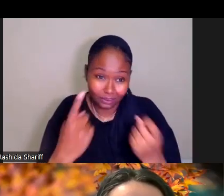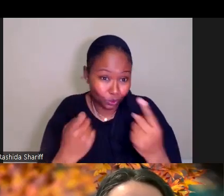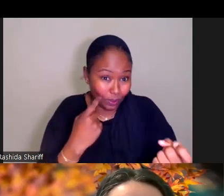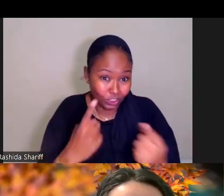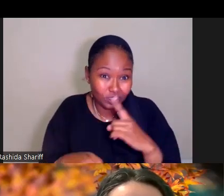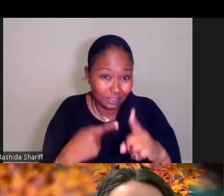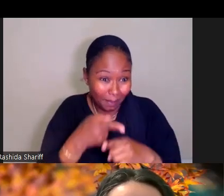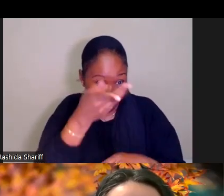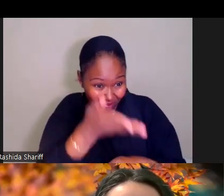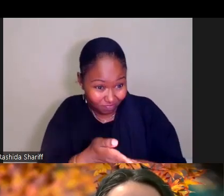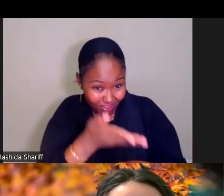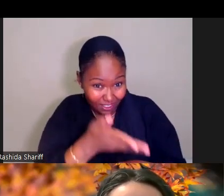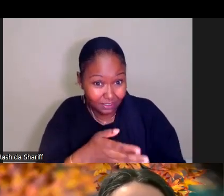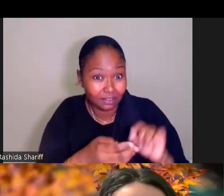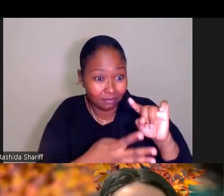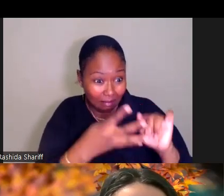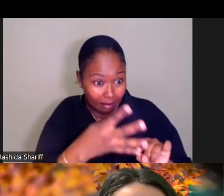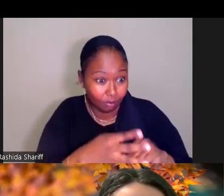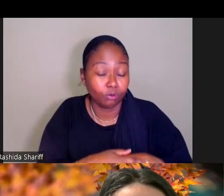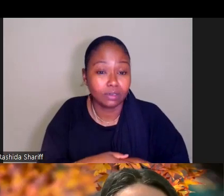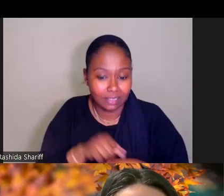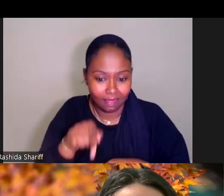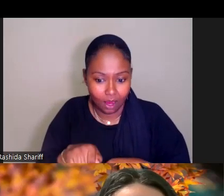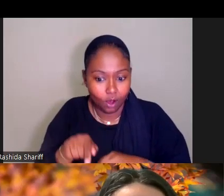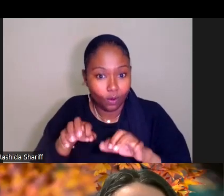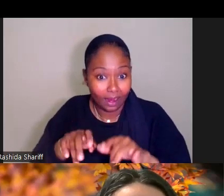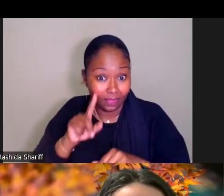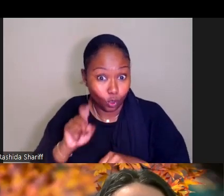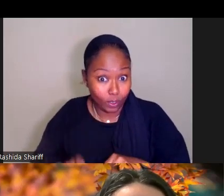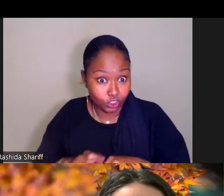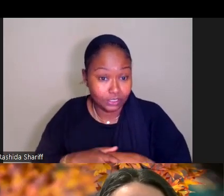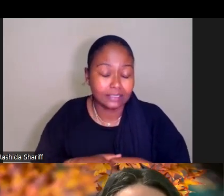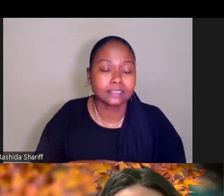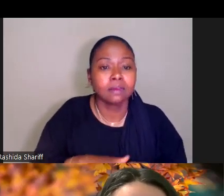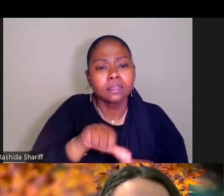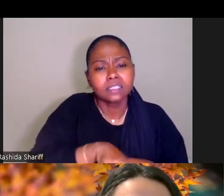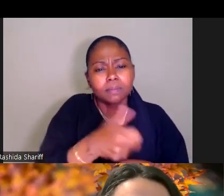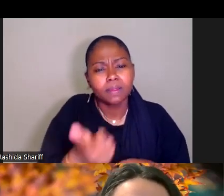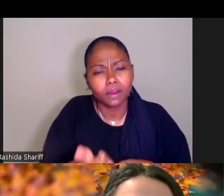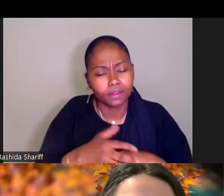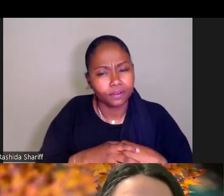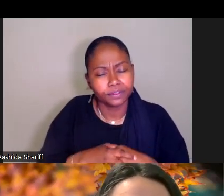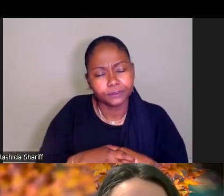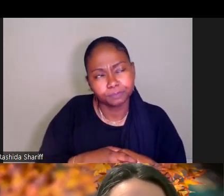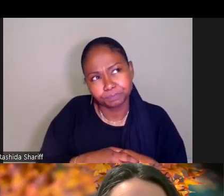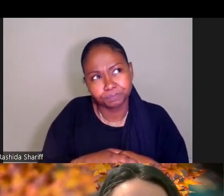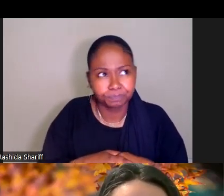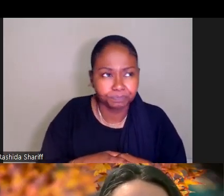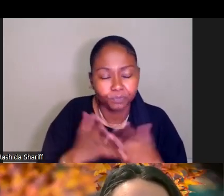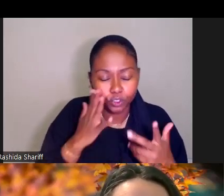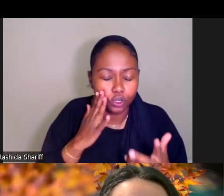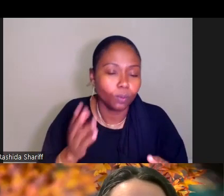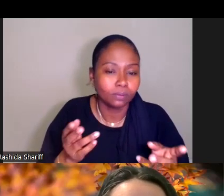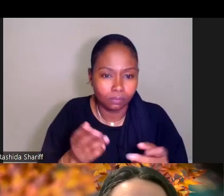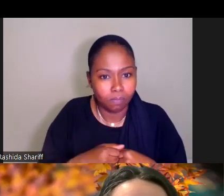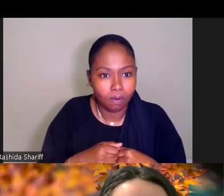this category in the questions. So some of the other, and placement in particular is something I'm